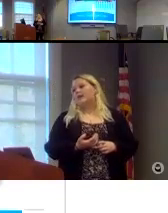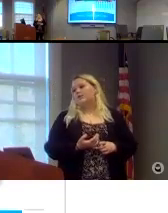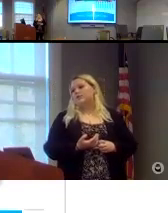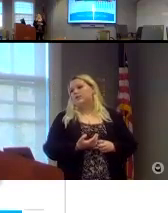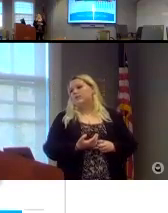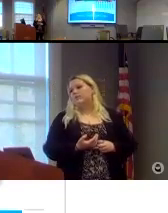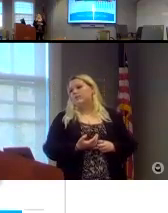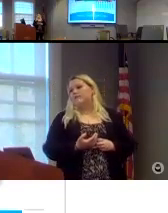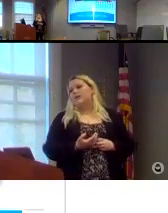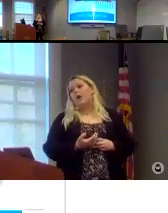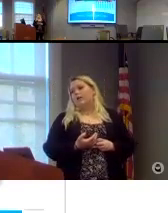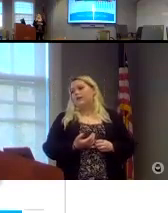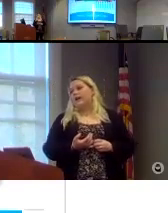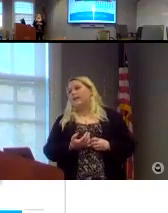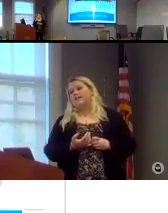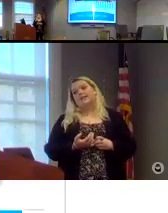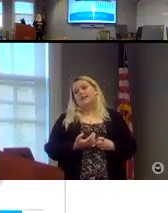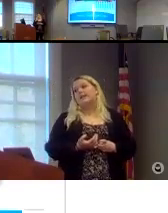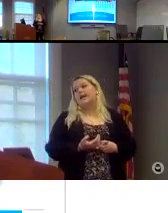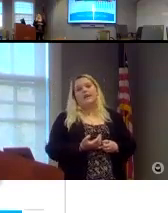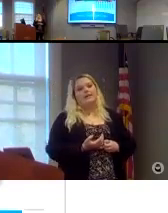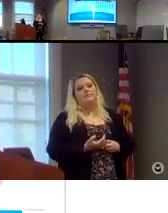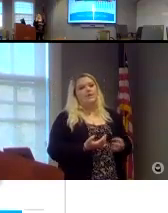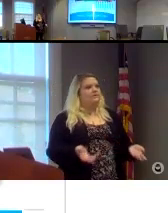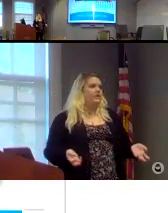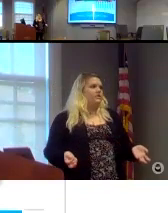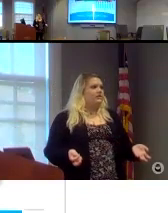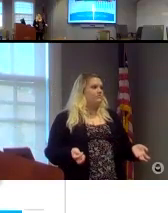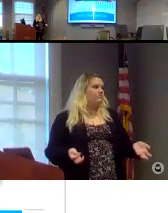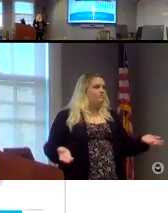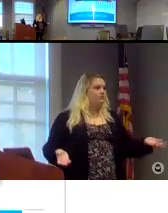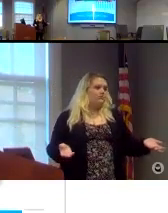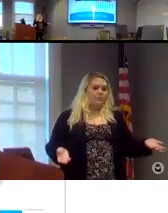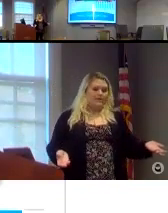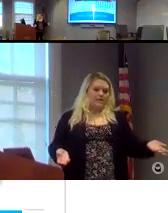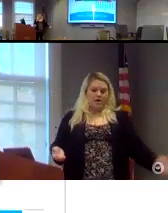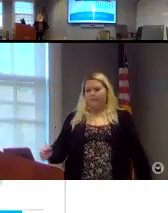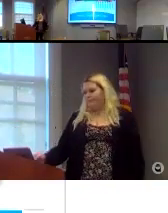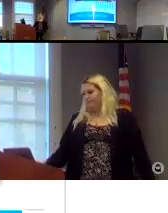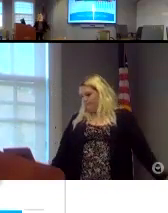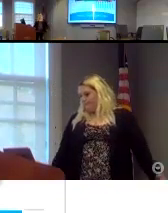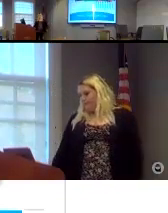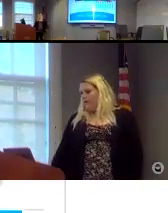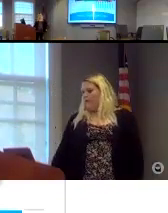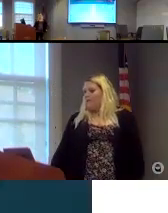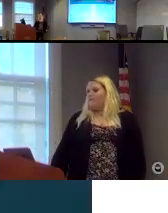broke it down into if they qualified, if they didn't, and then if they're just, we didn't know.